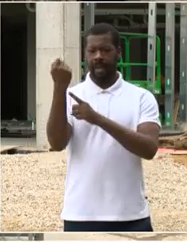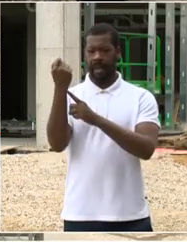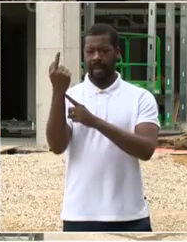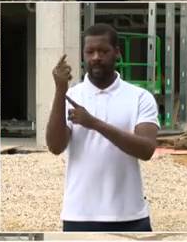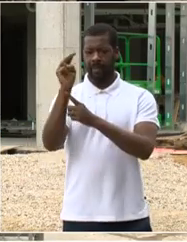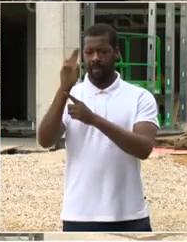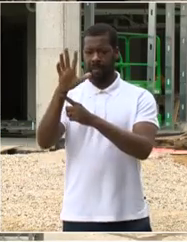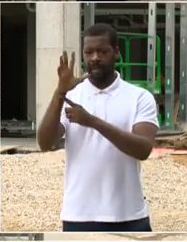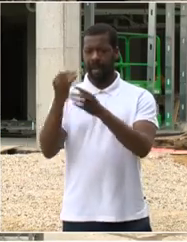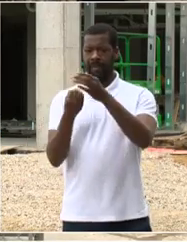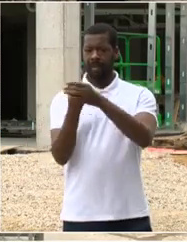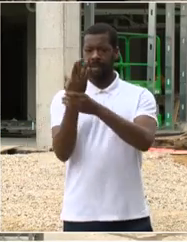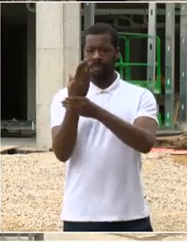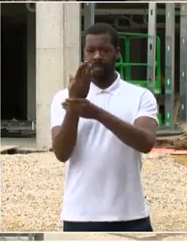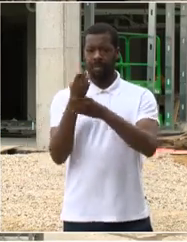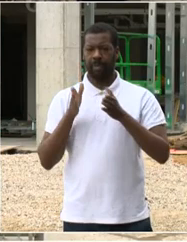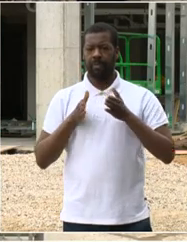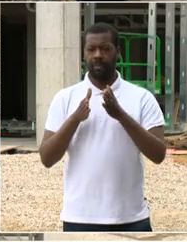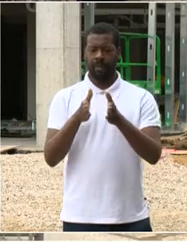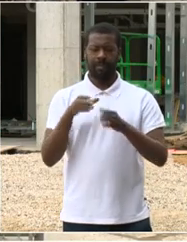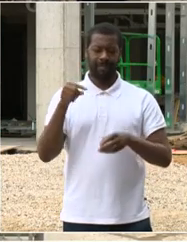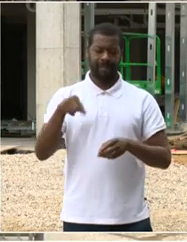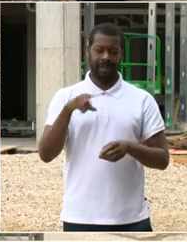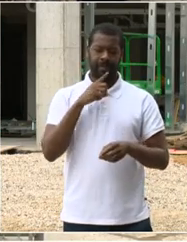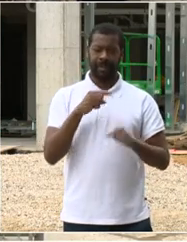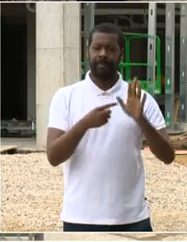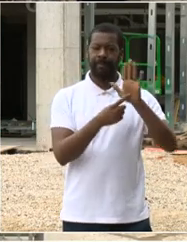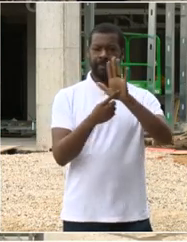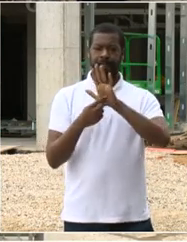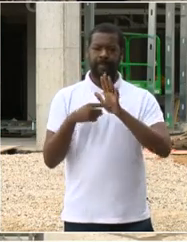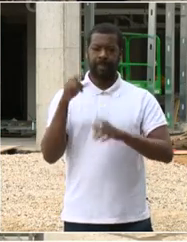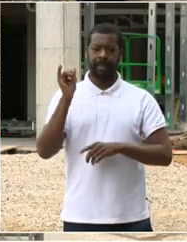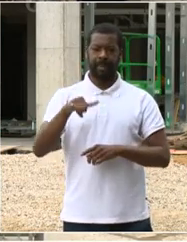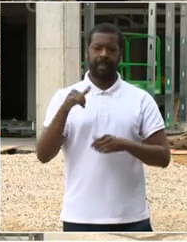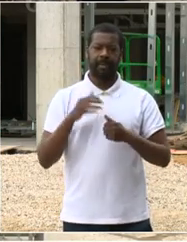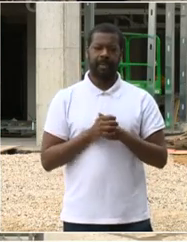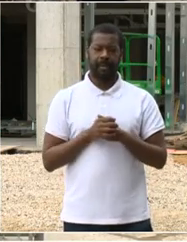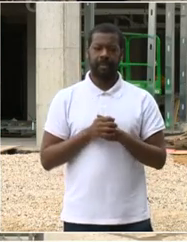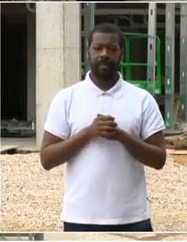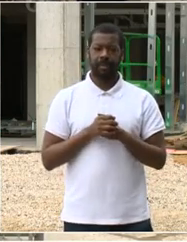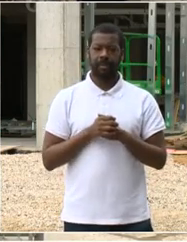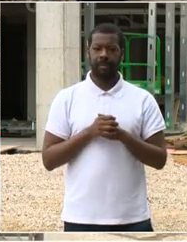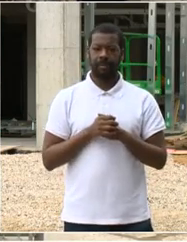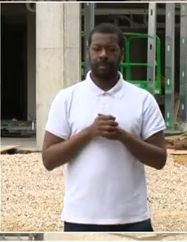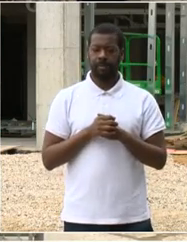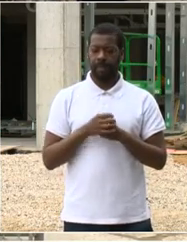Spring Road is an embodiment of that project. As I was